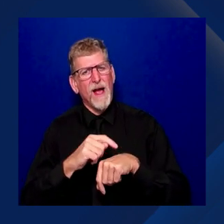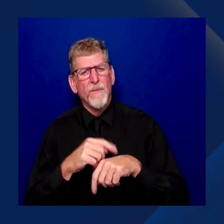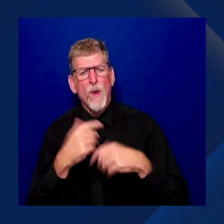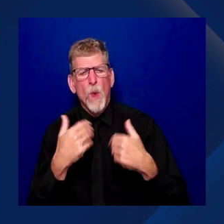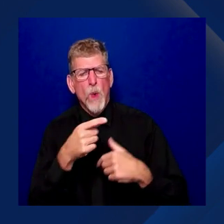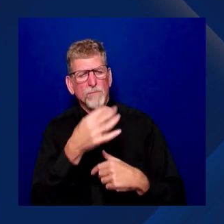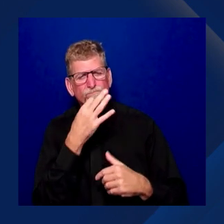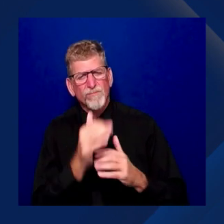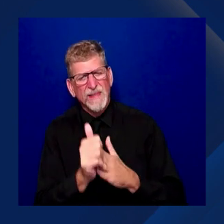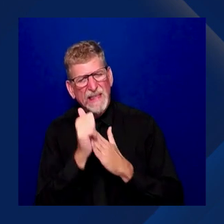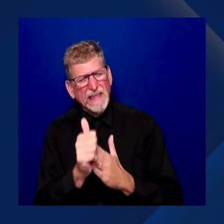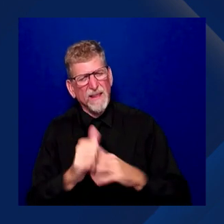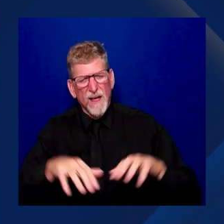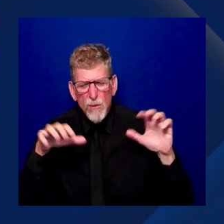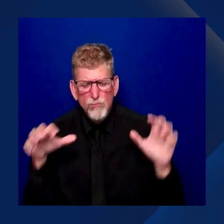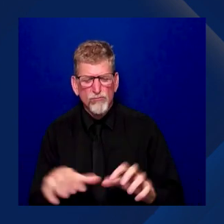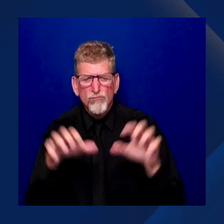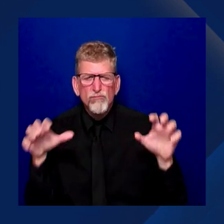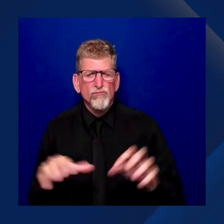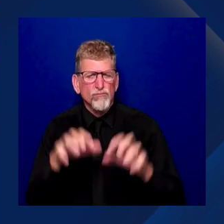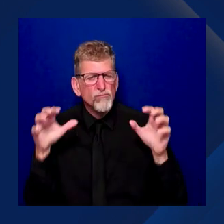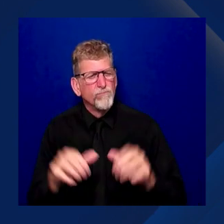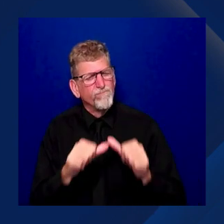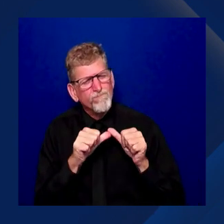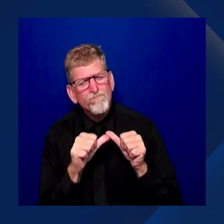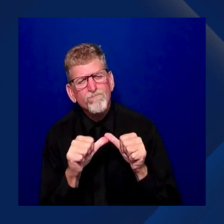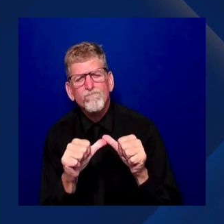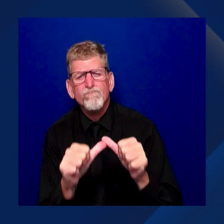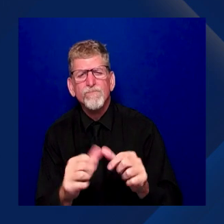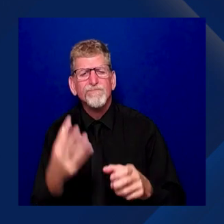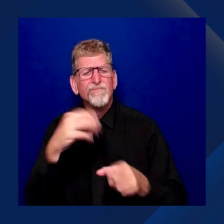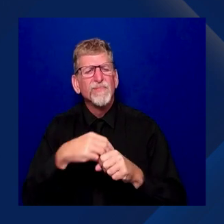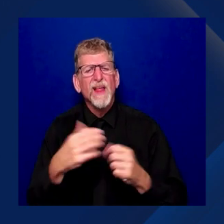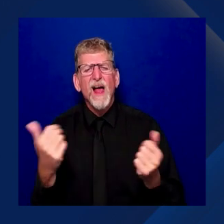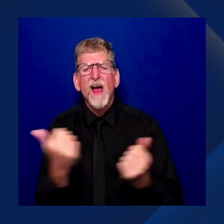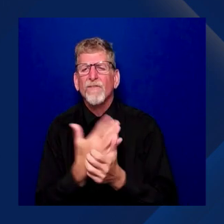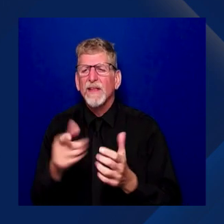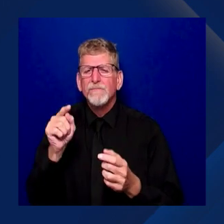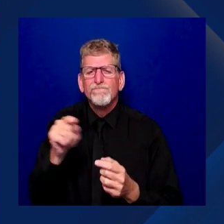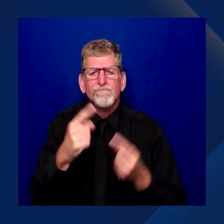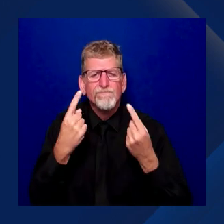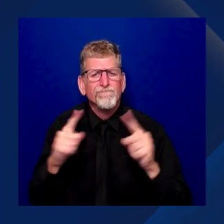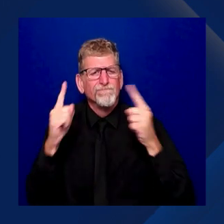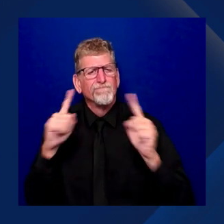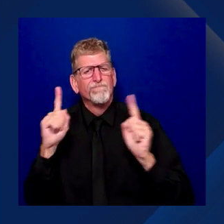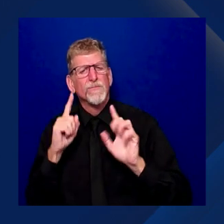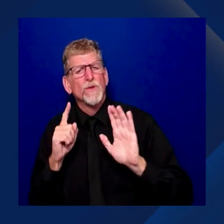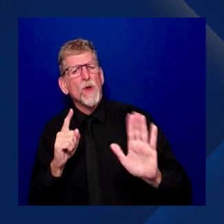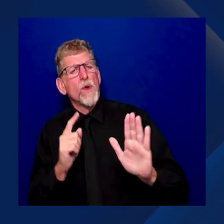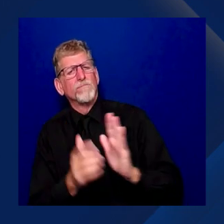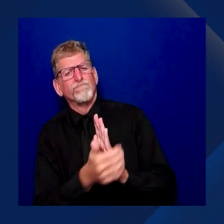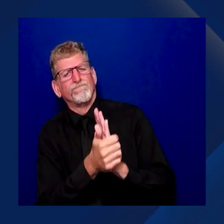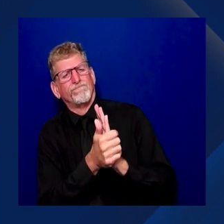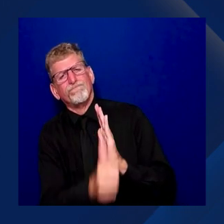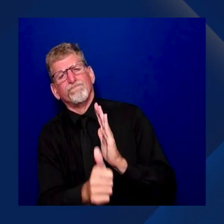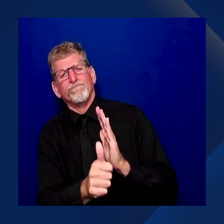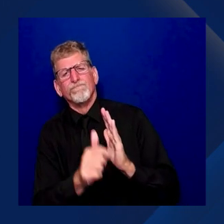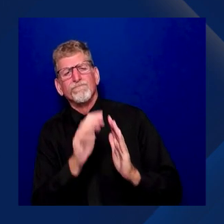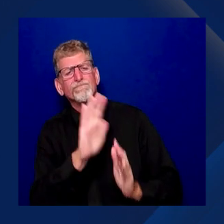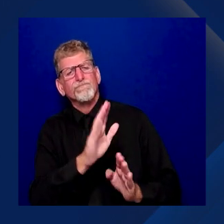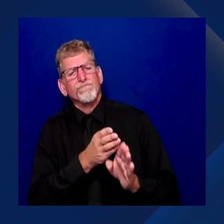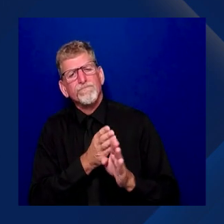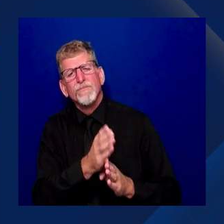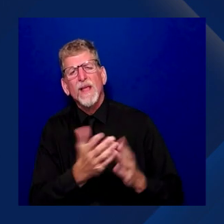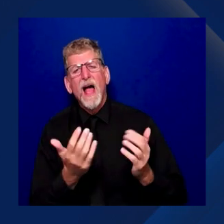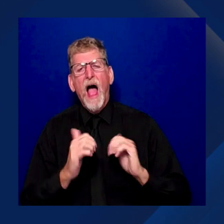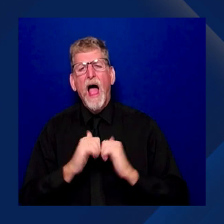In addition to all that you have achieved in terms of your excellence, and how you inspire so